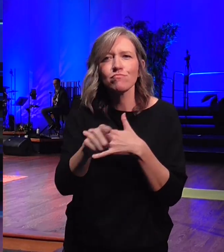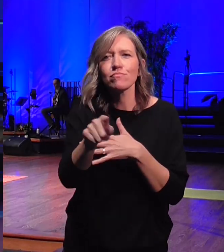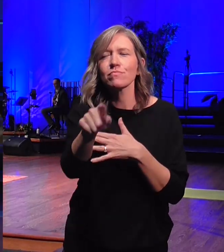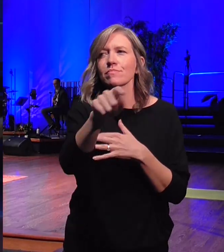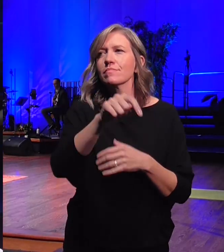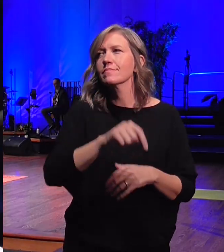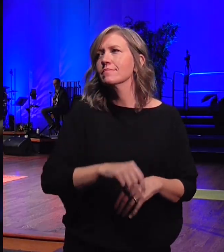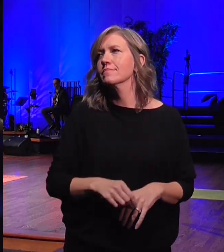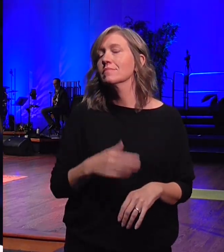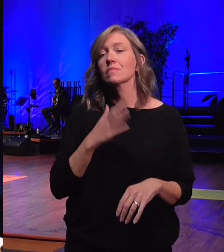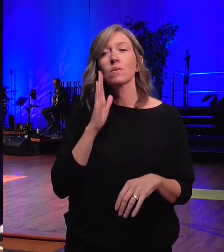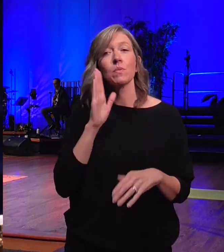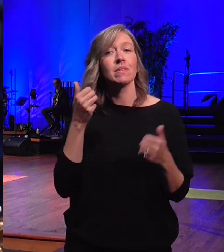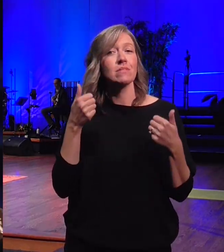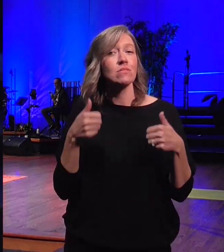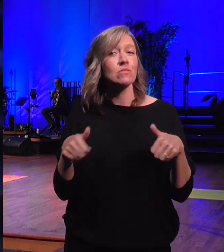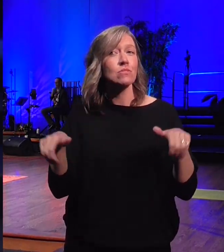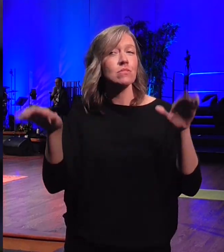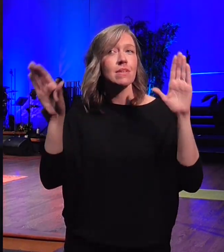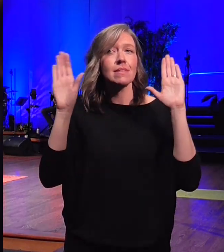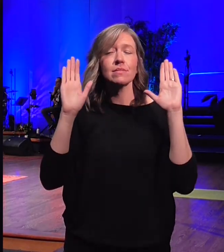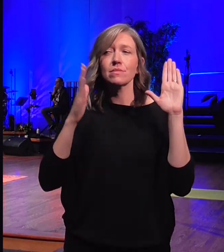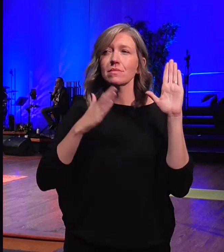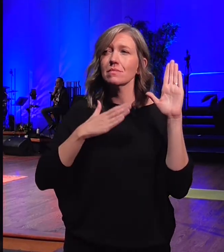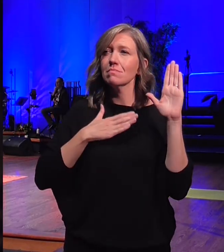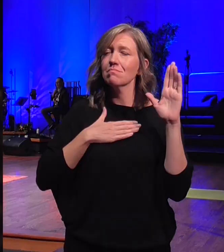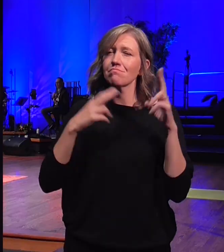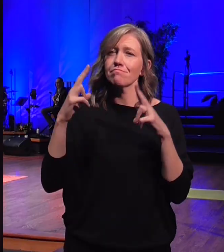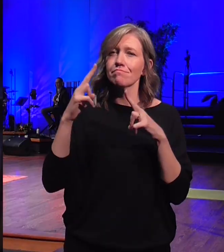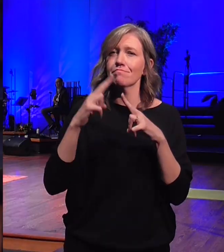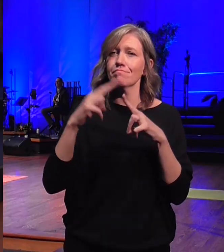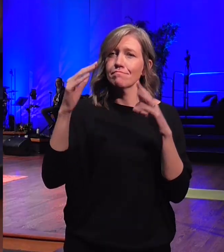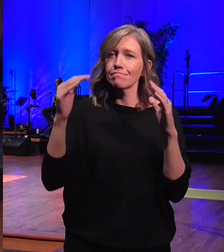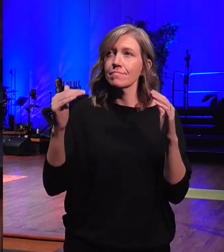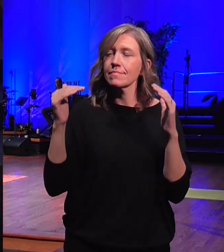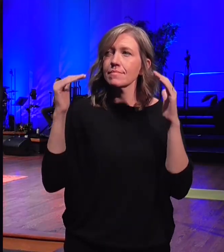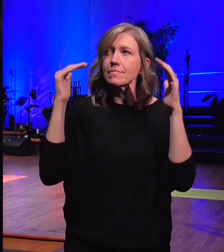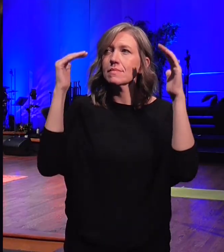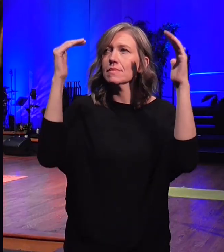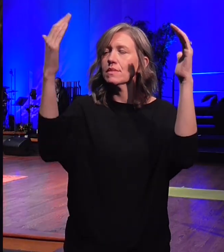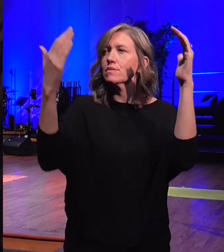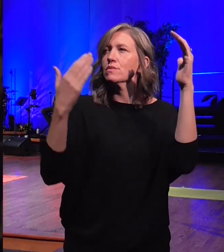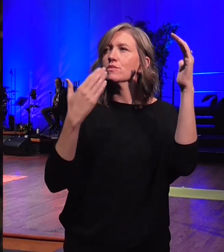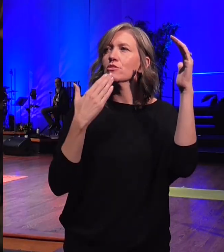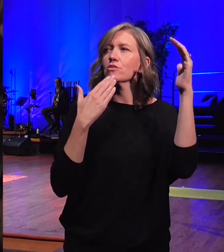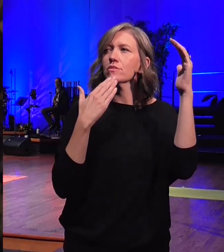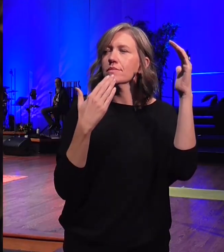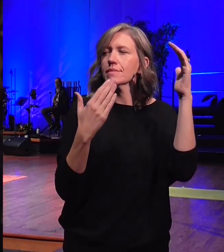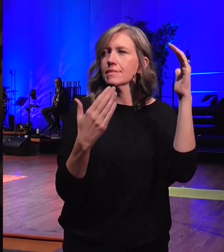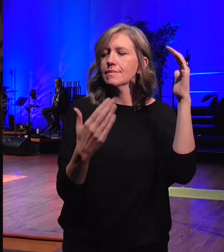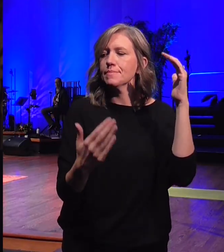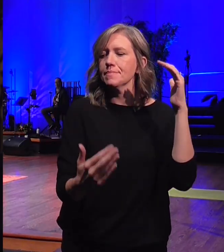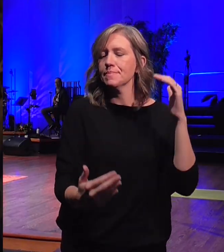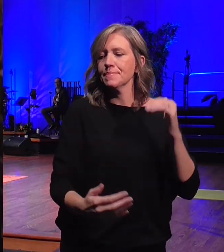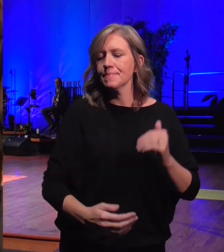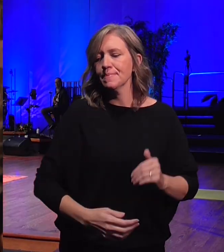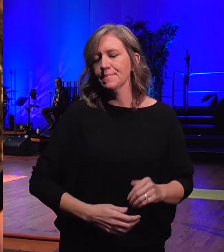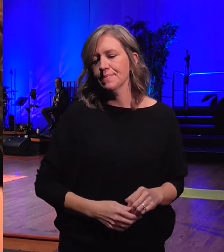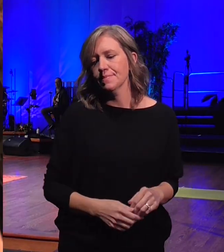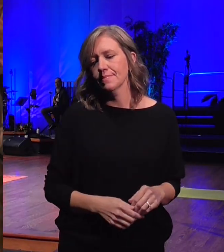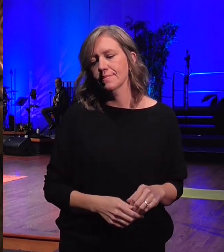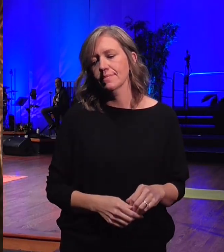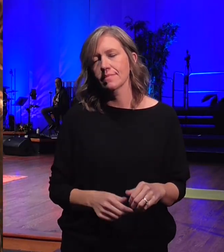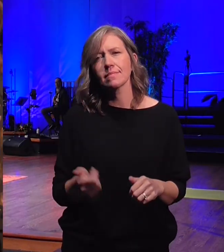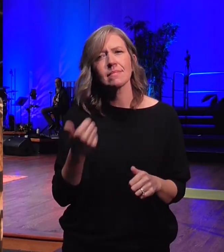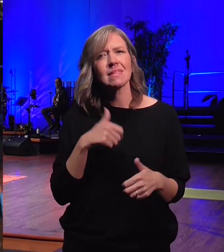I will surrender to my greatest, highest good. I